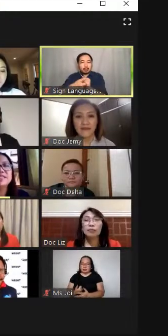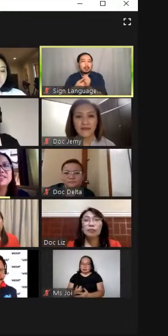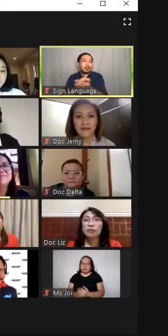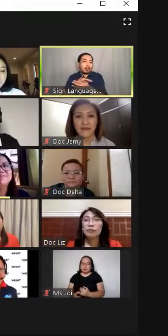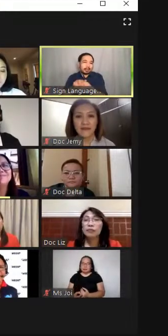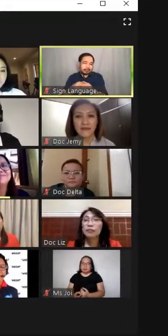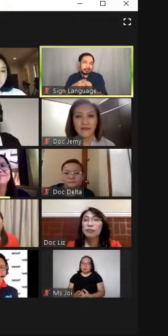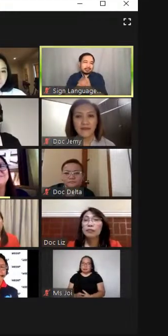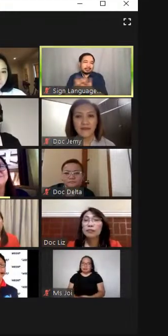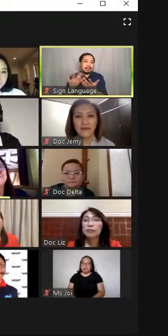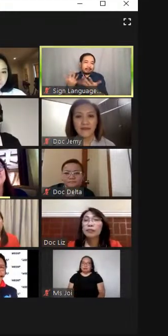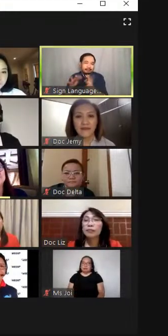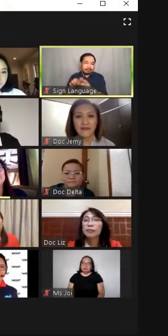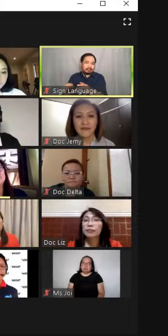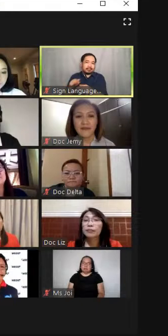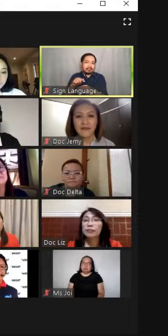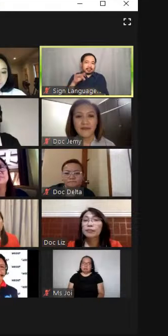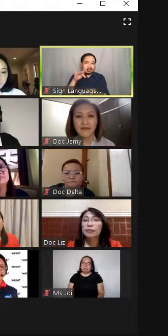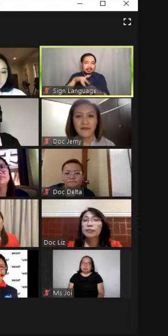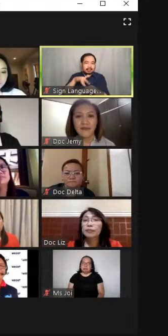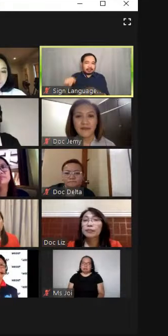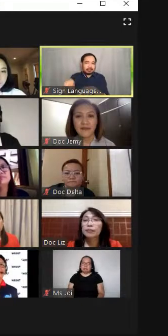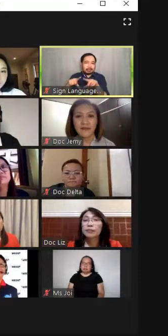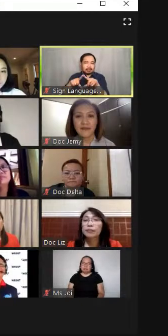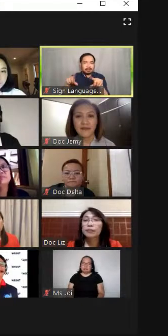the coins.